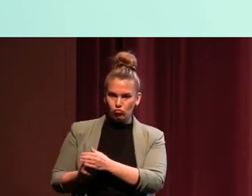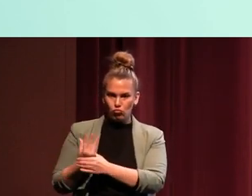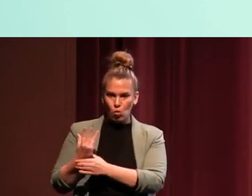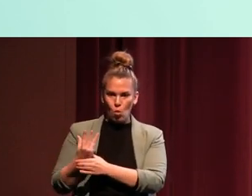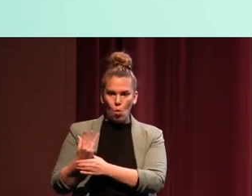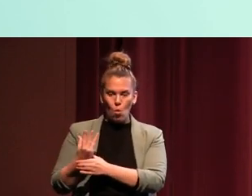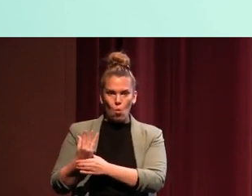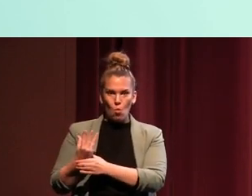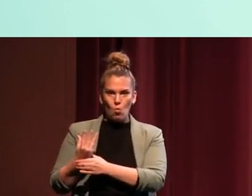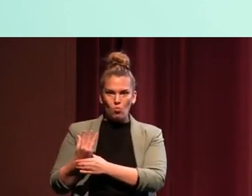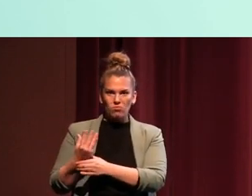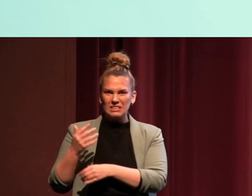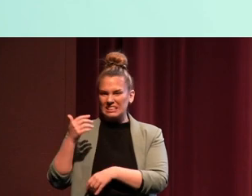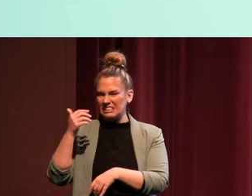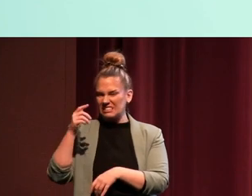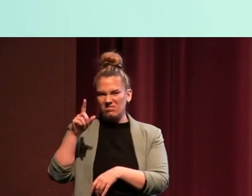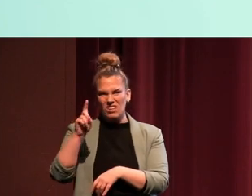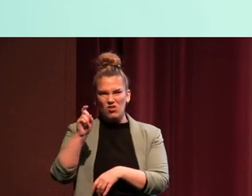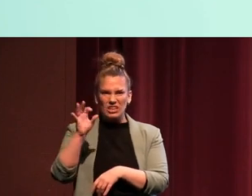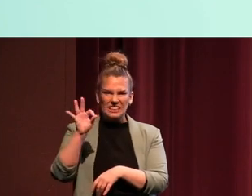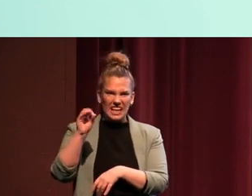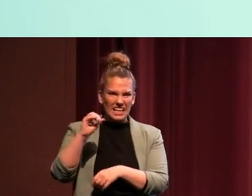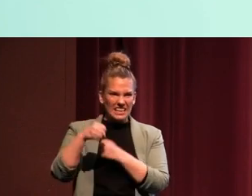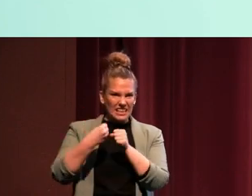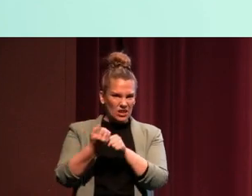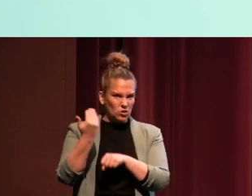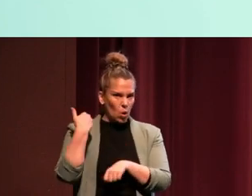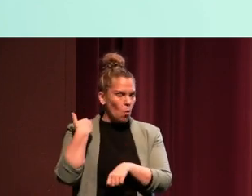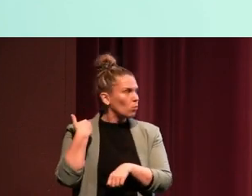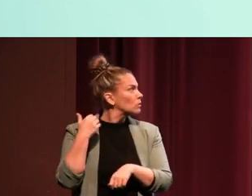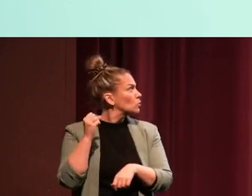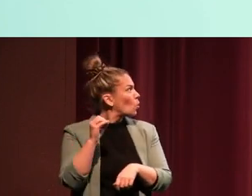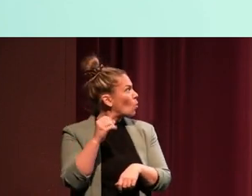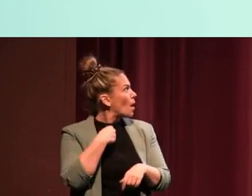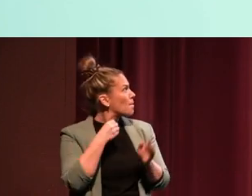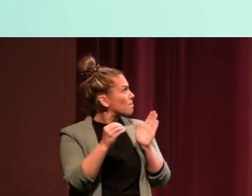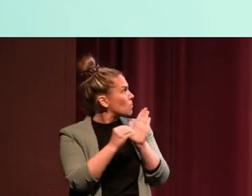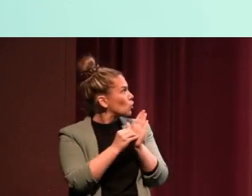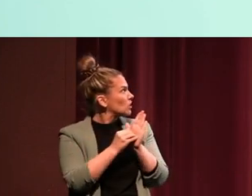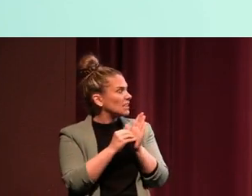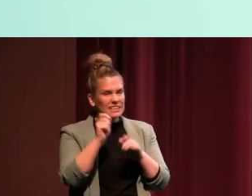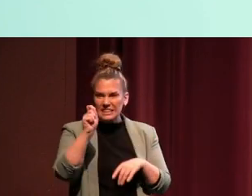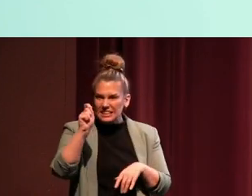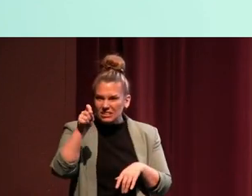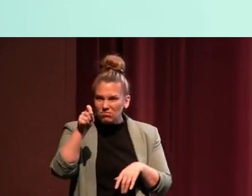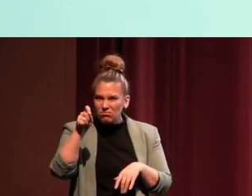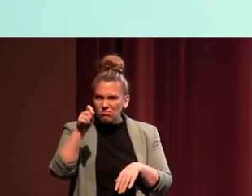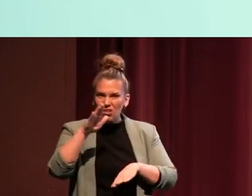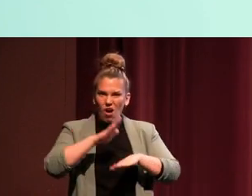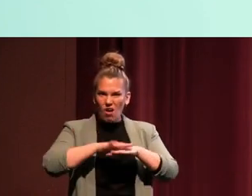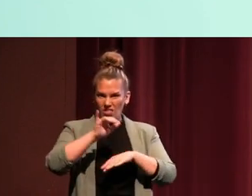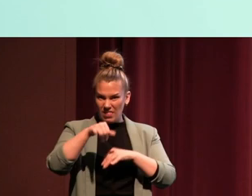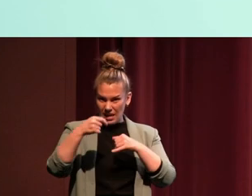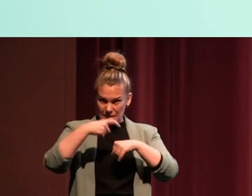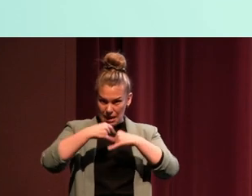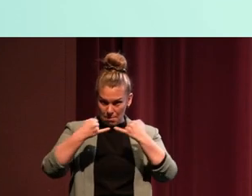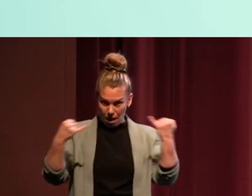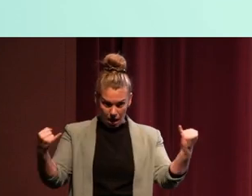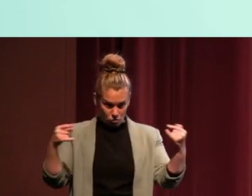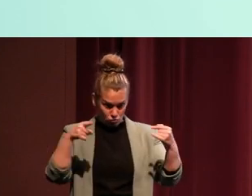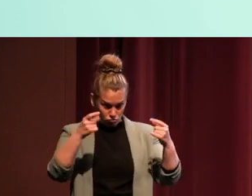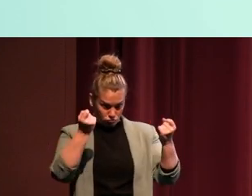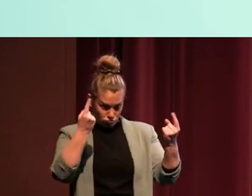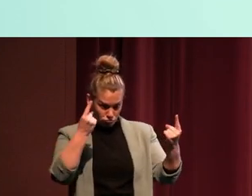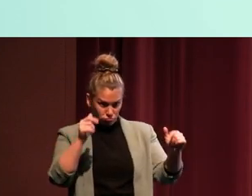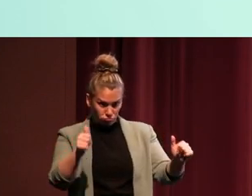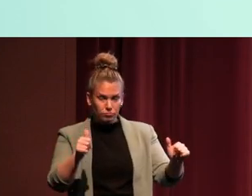almost 490 years ago. So I'll just put a tick mark on that timeline. You with me? And